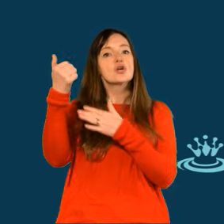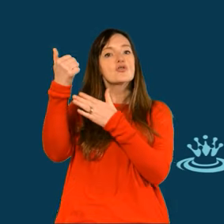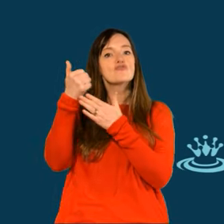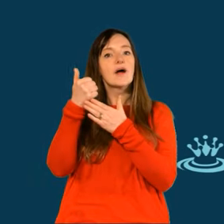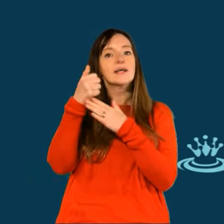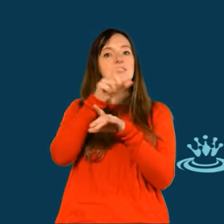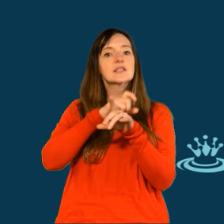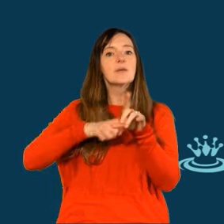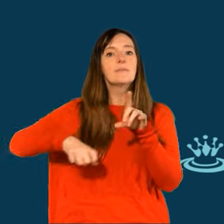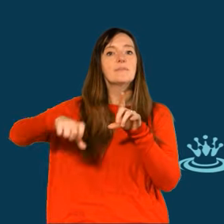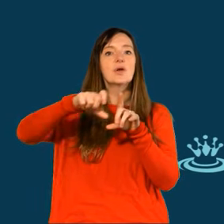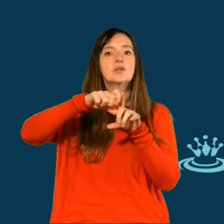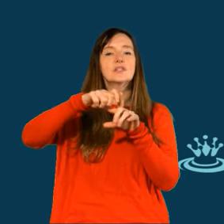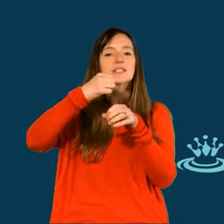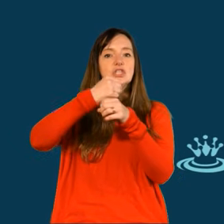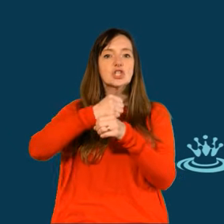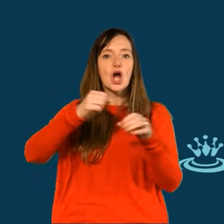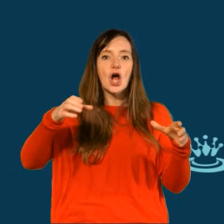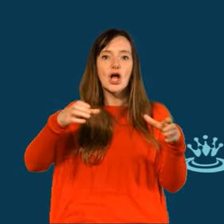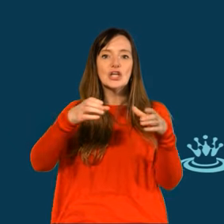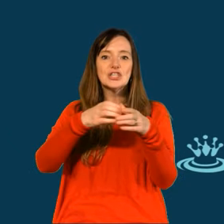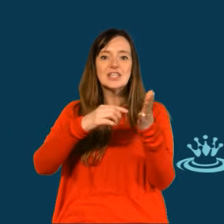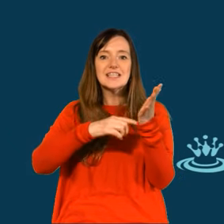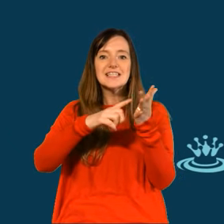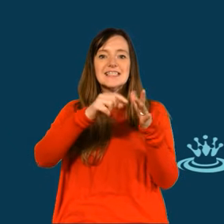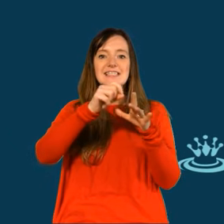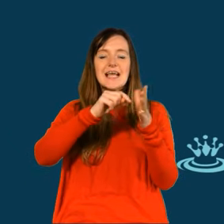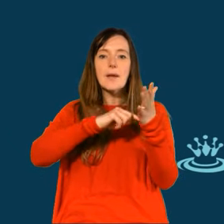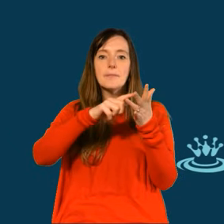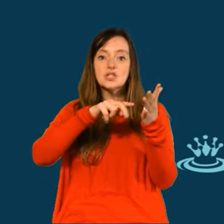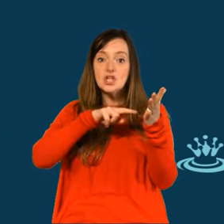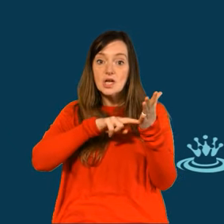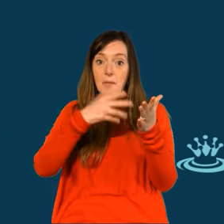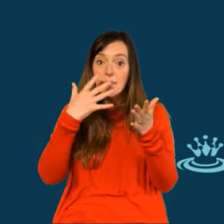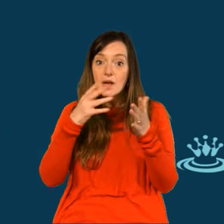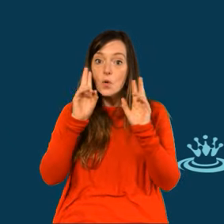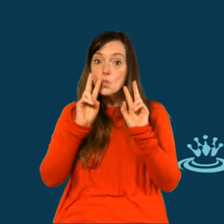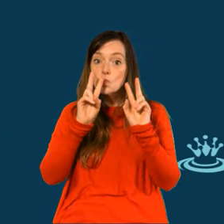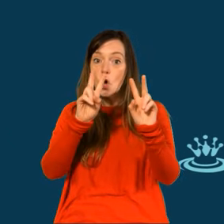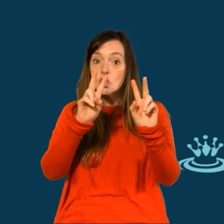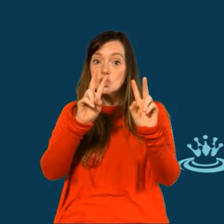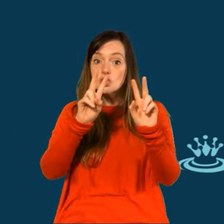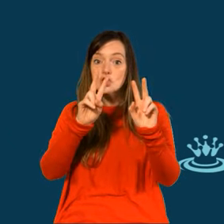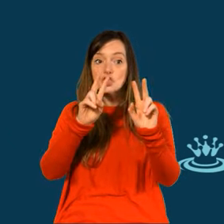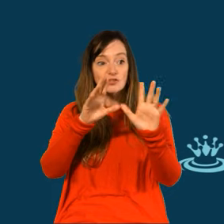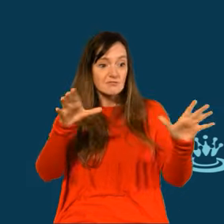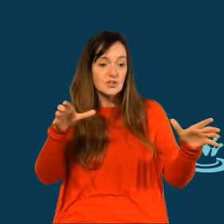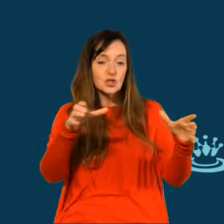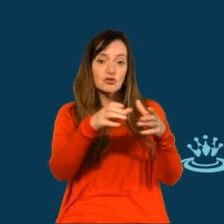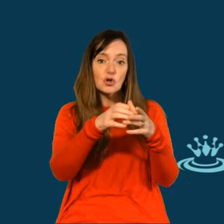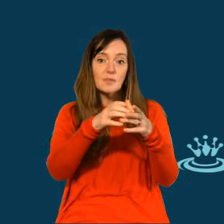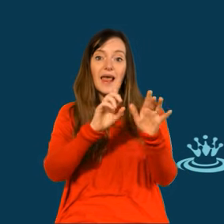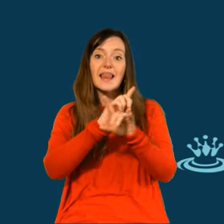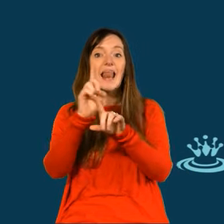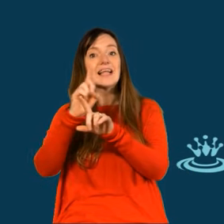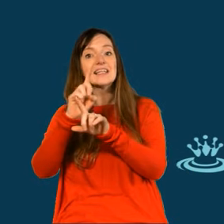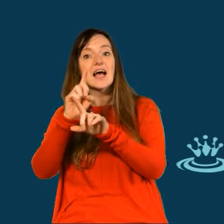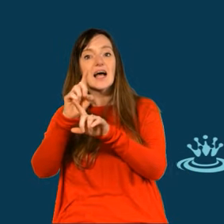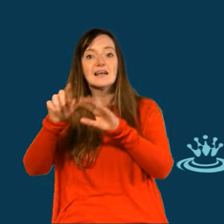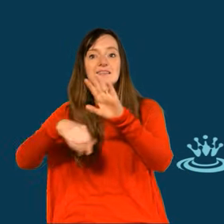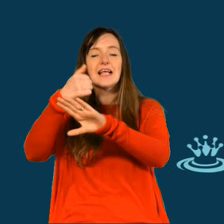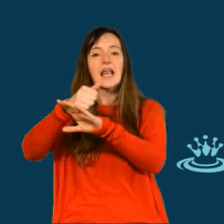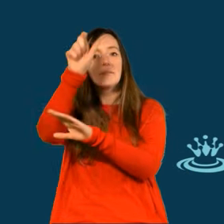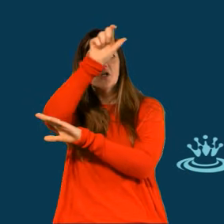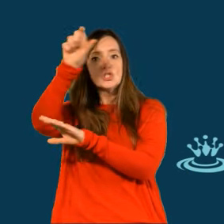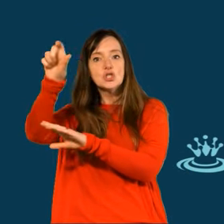in Tipton are fantastic. So they've been watching it together as a church and then Zooming afterwards. Very encouraged by Psalm 3 and the whole of the